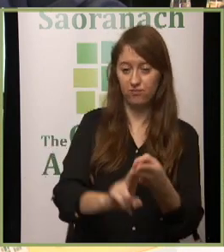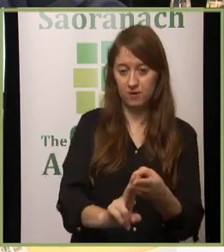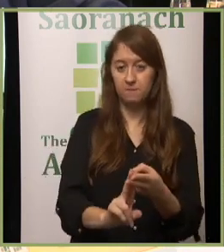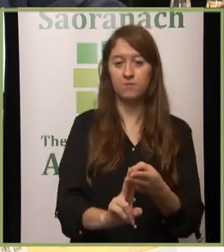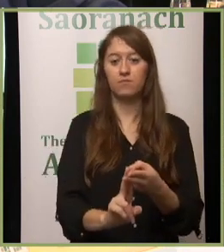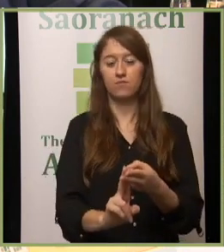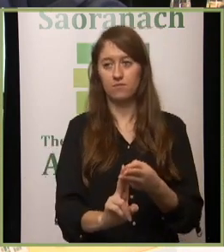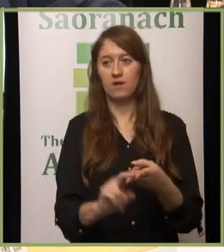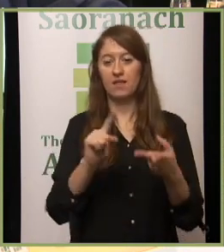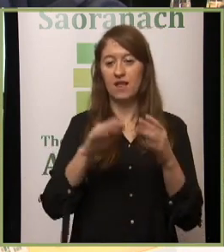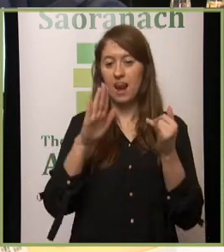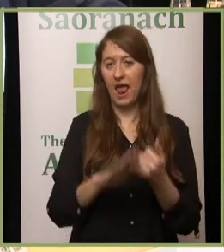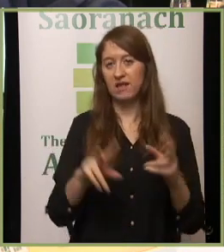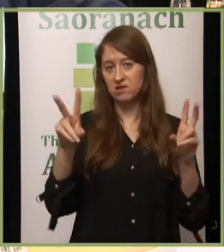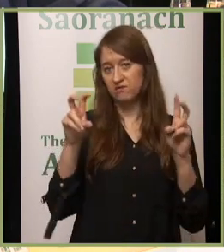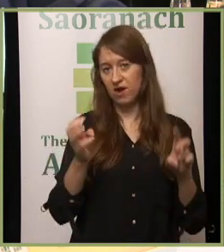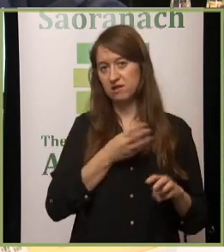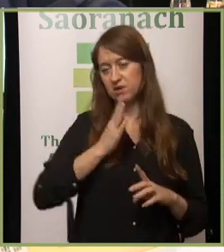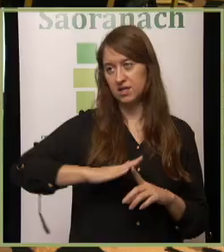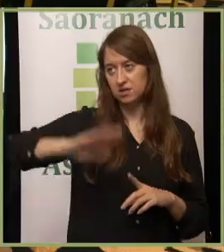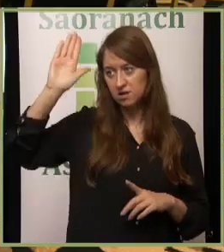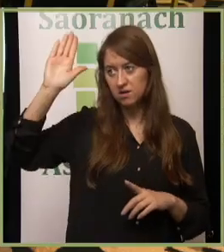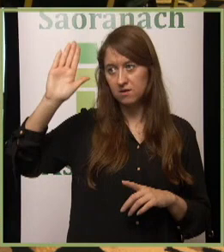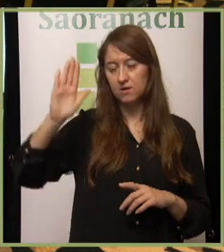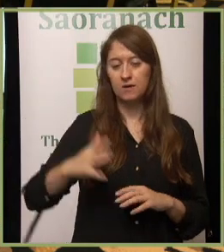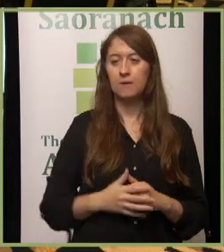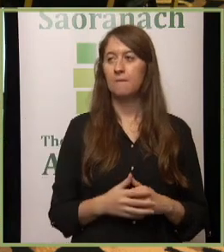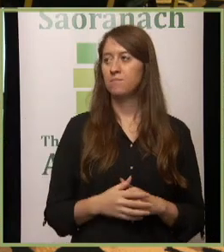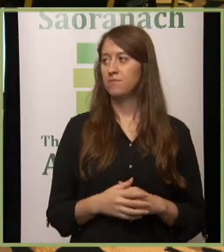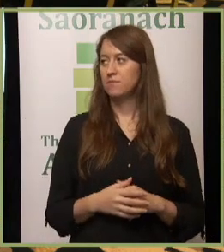including this last phrase in the sentence, please raise your hand.